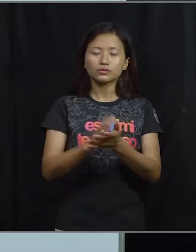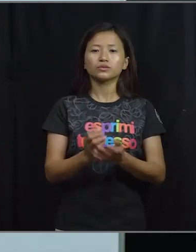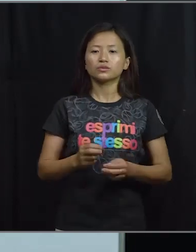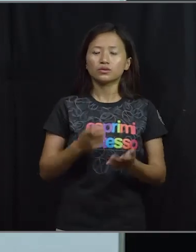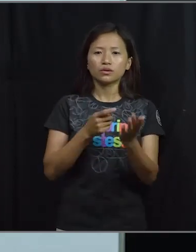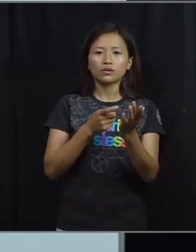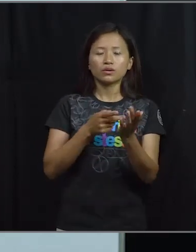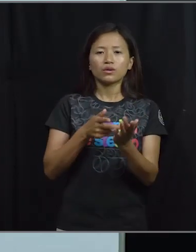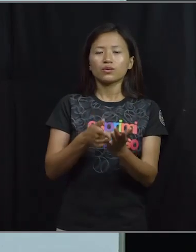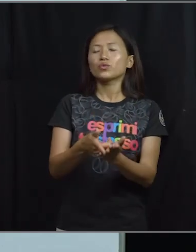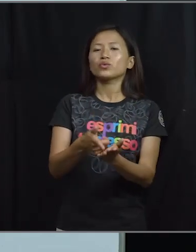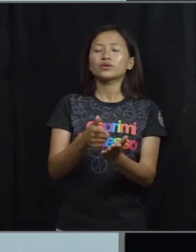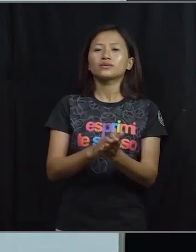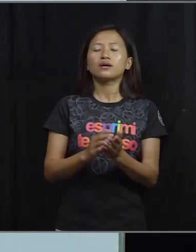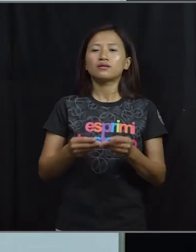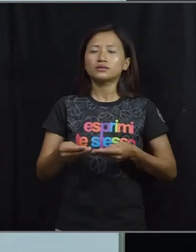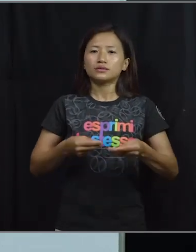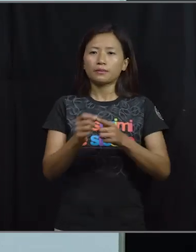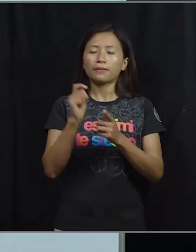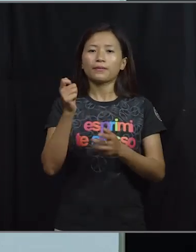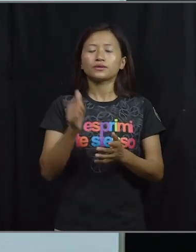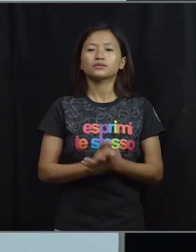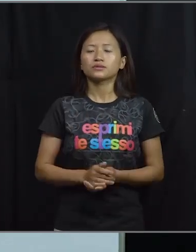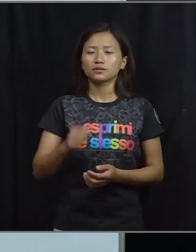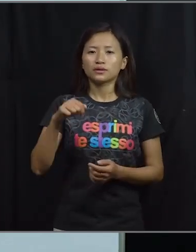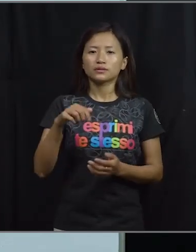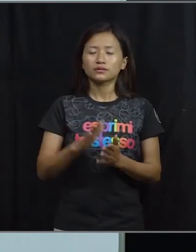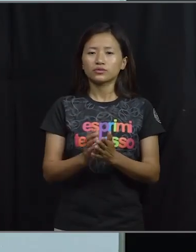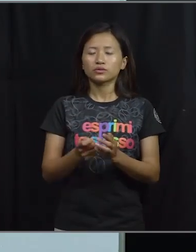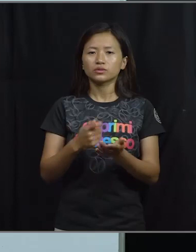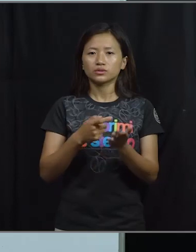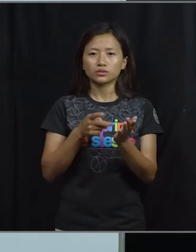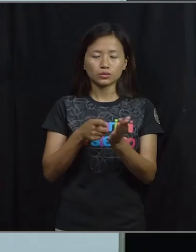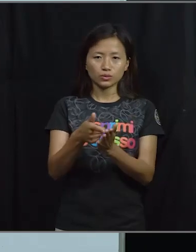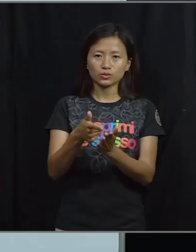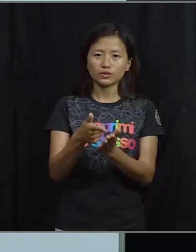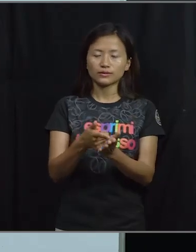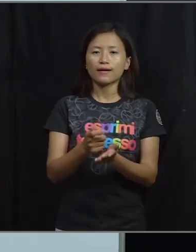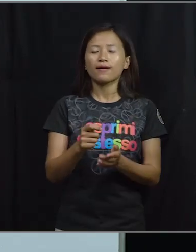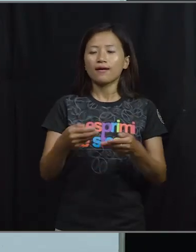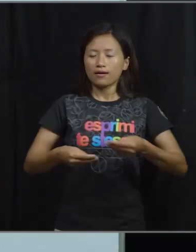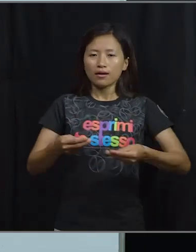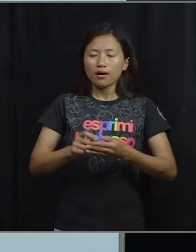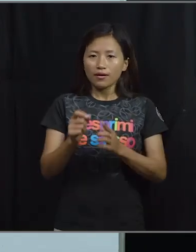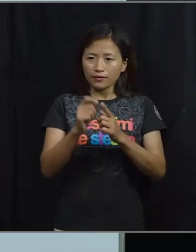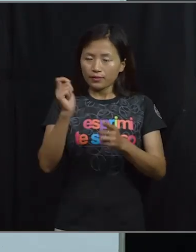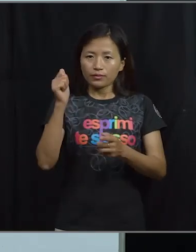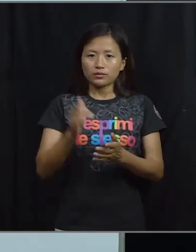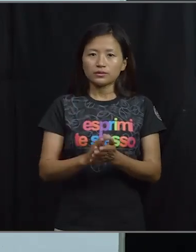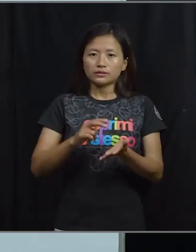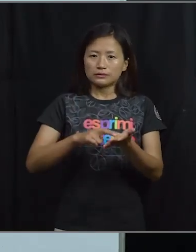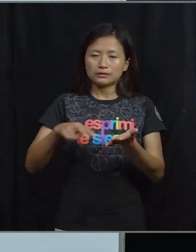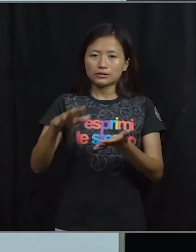rural enterprise. And for this rural enterprise, they mainly deal with